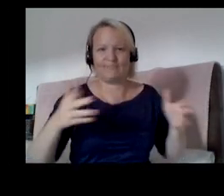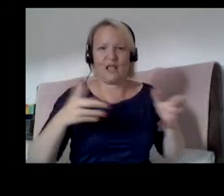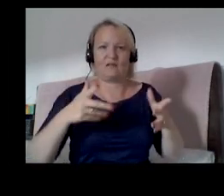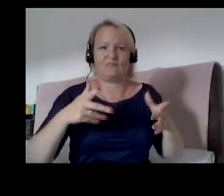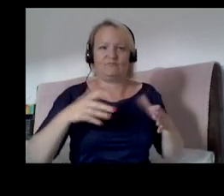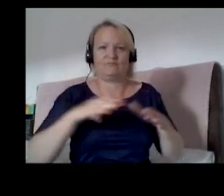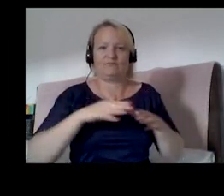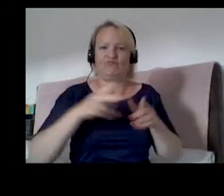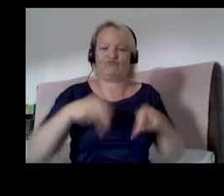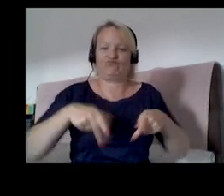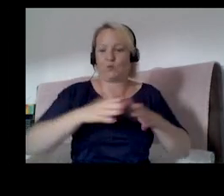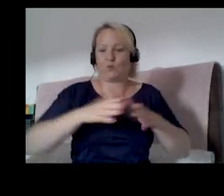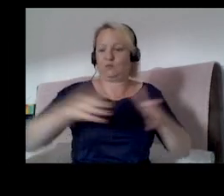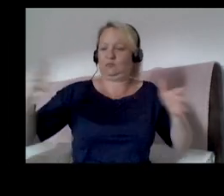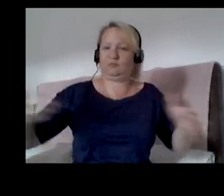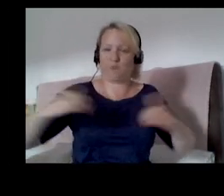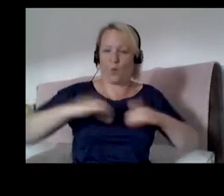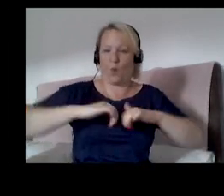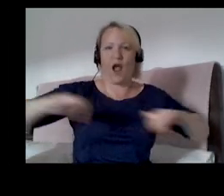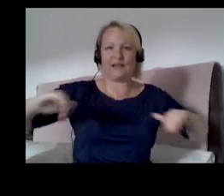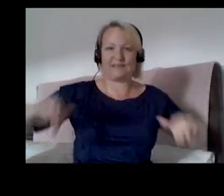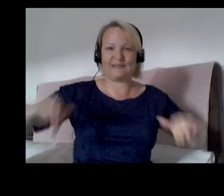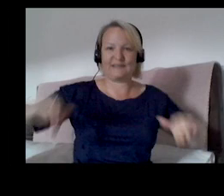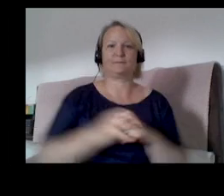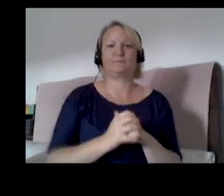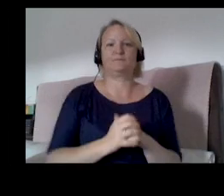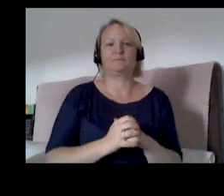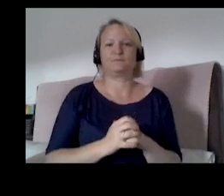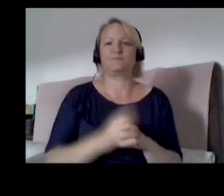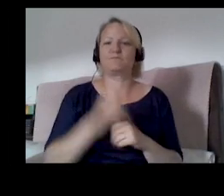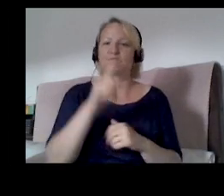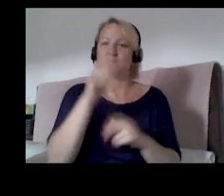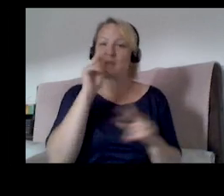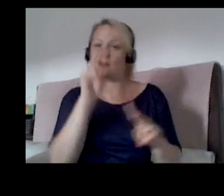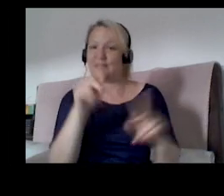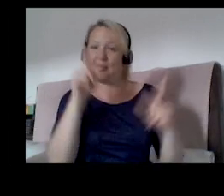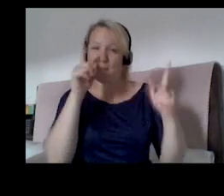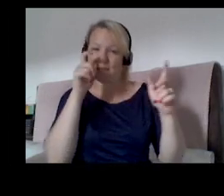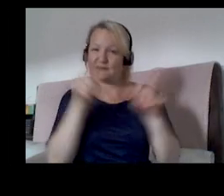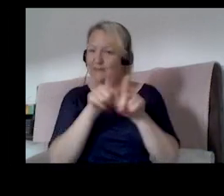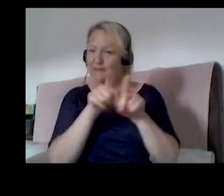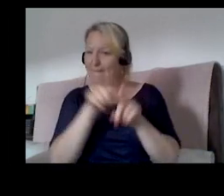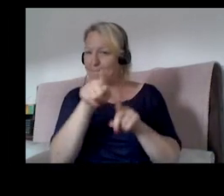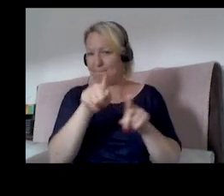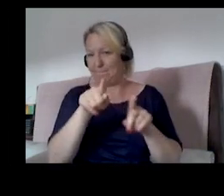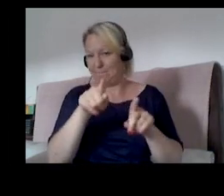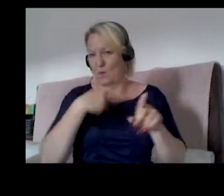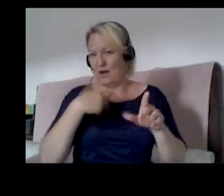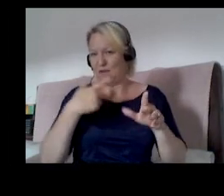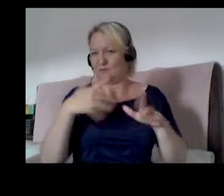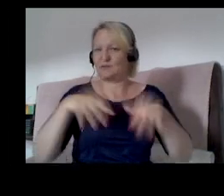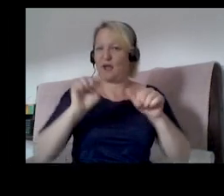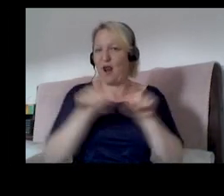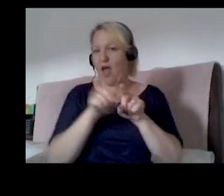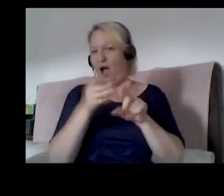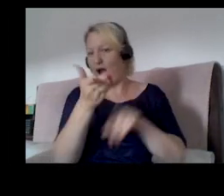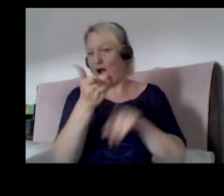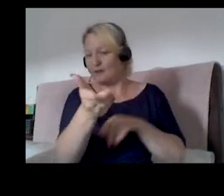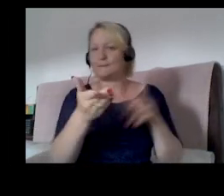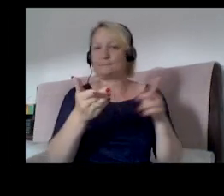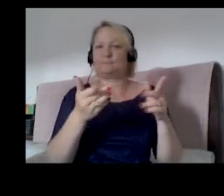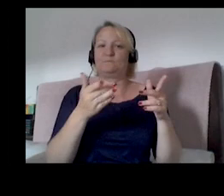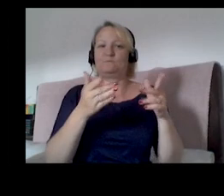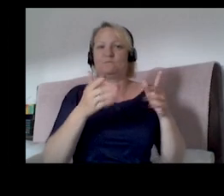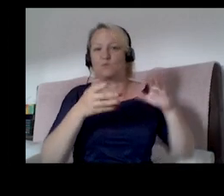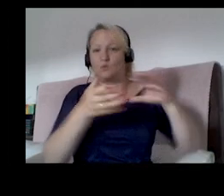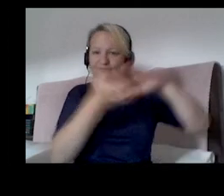and earthworks, road surfacing and widening, and tie-in and finishing works. The image you can see here shows the start of work